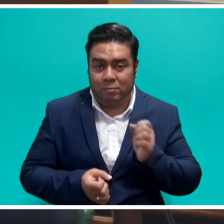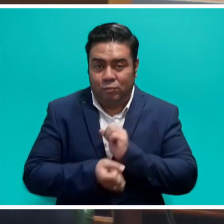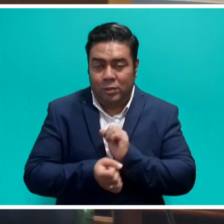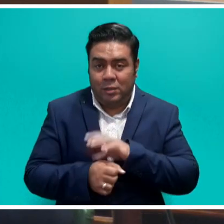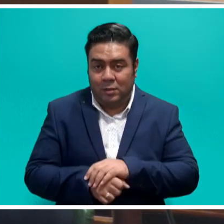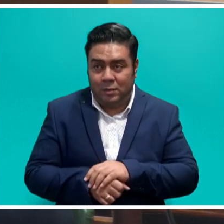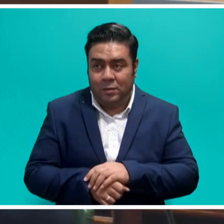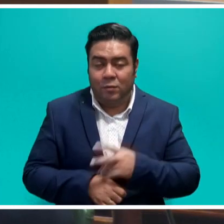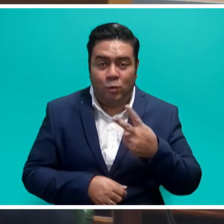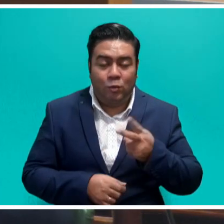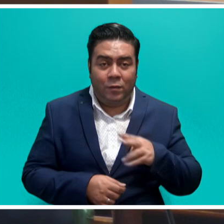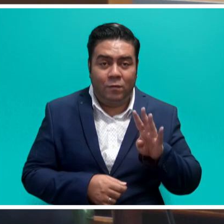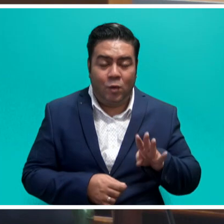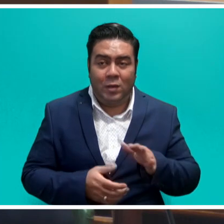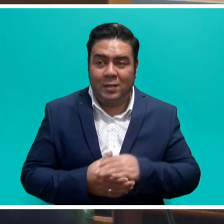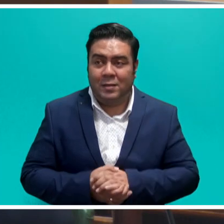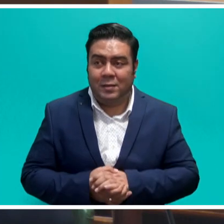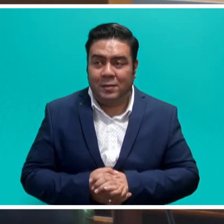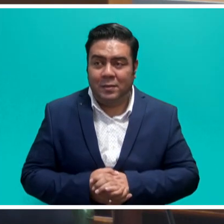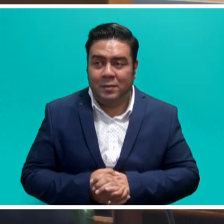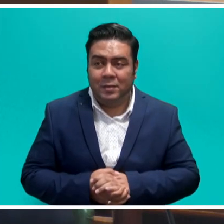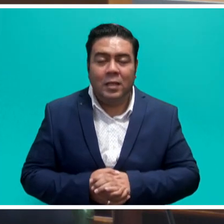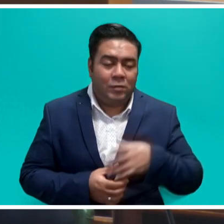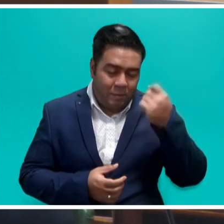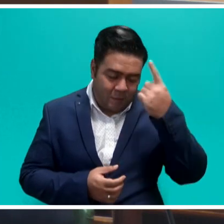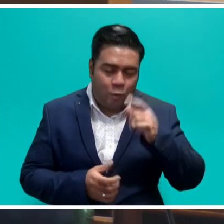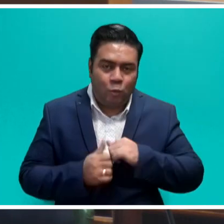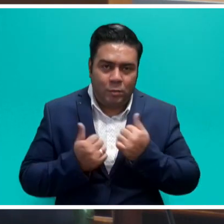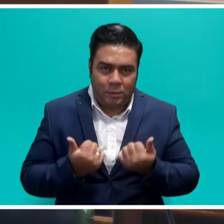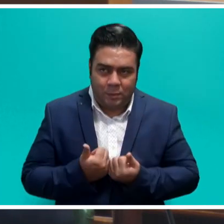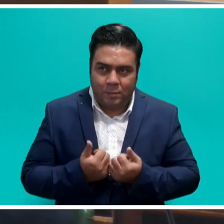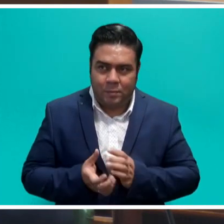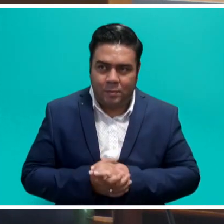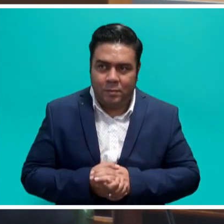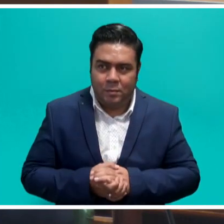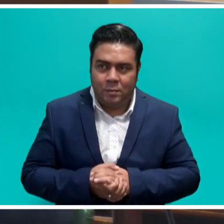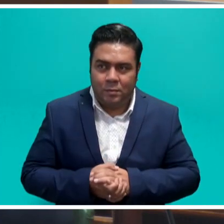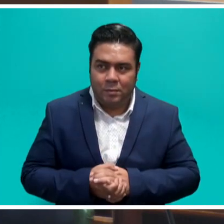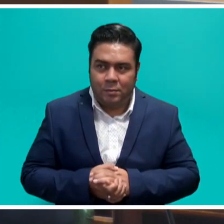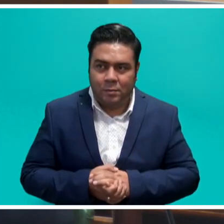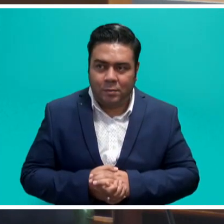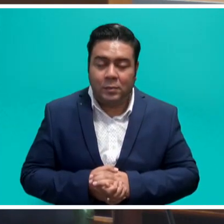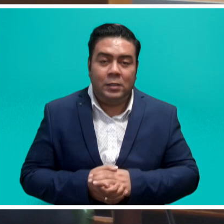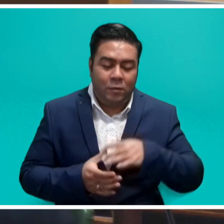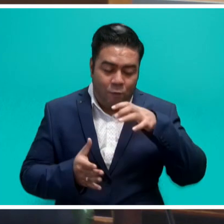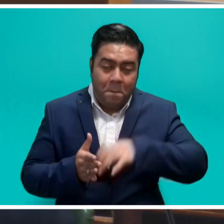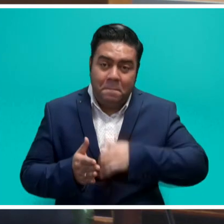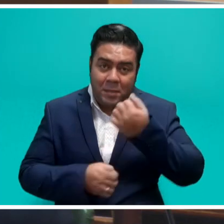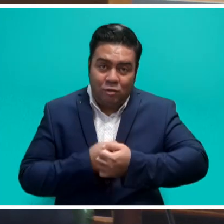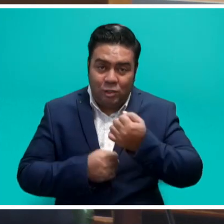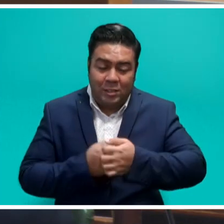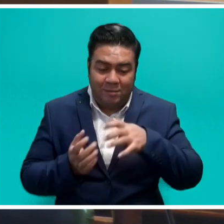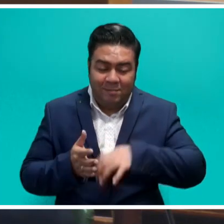for the 2024 season as per the memorandum of agreement. Recognizing the need of the mechanized harvesting in the hilly